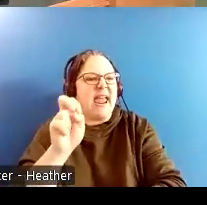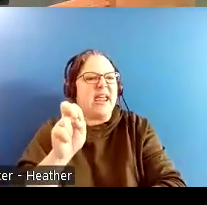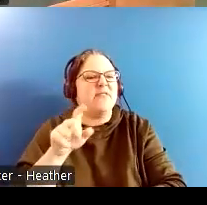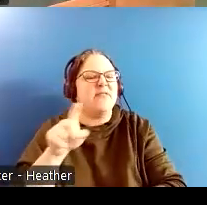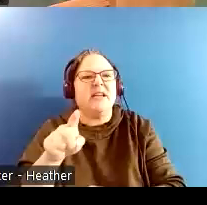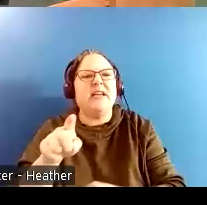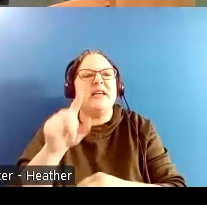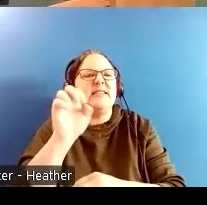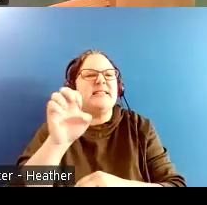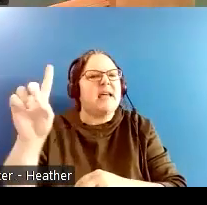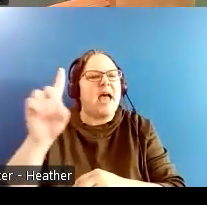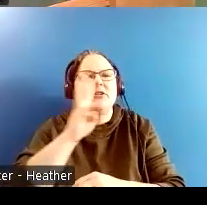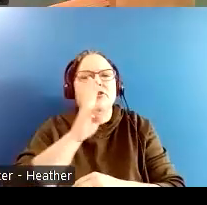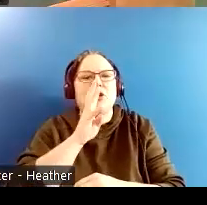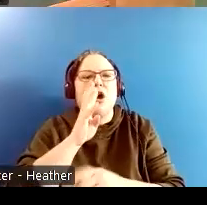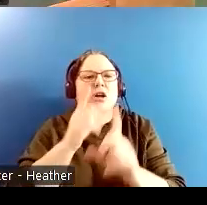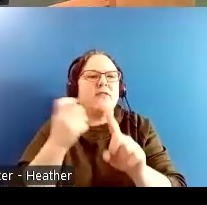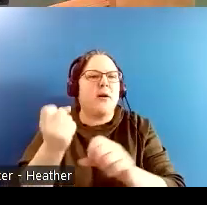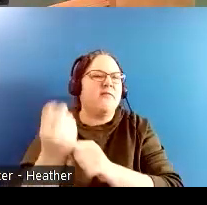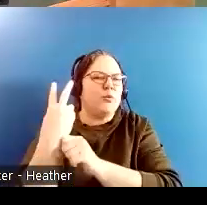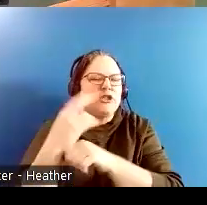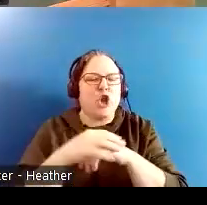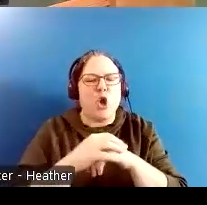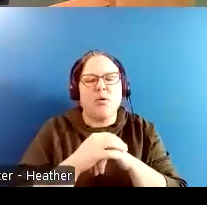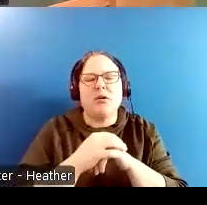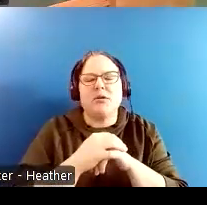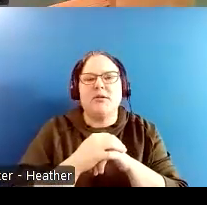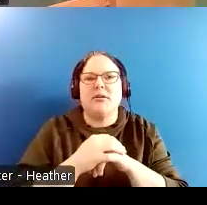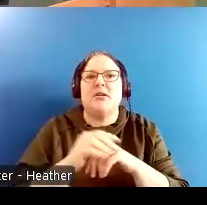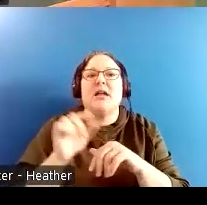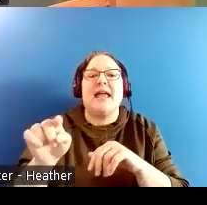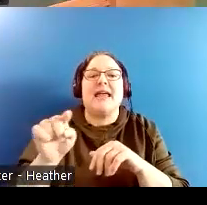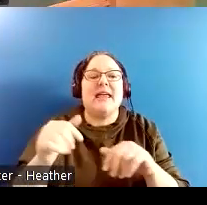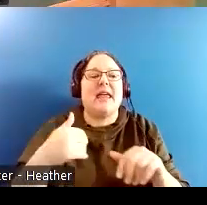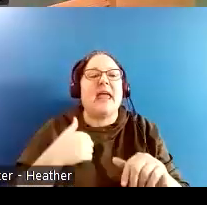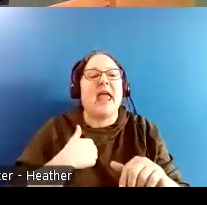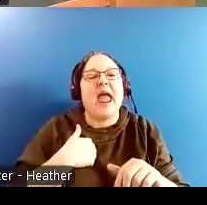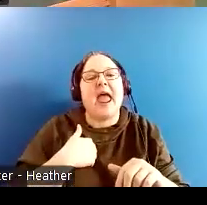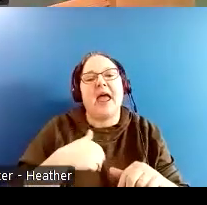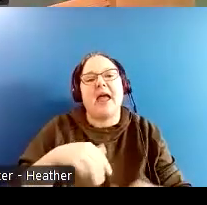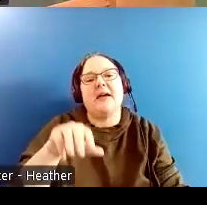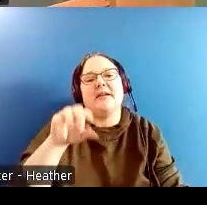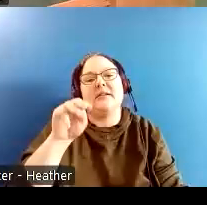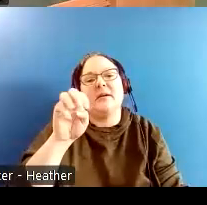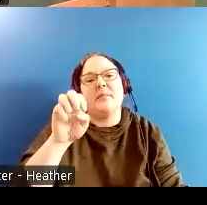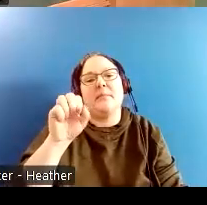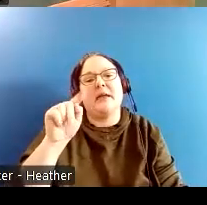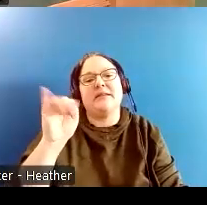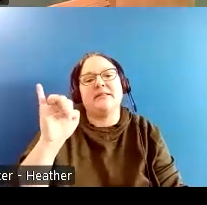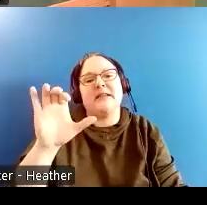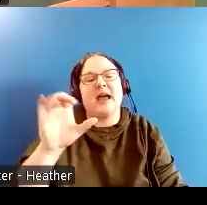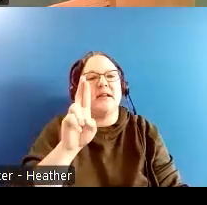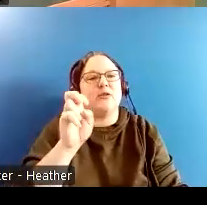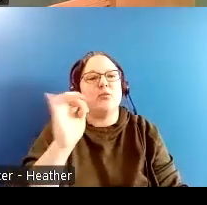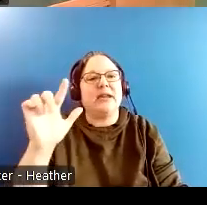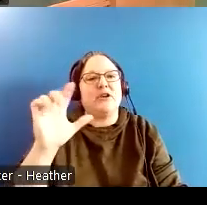Talk from a couple of years ago. And this is a fellow who had a metastatic renal cell cancer. And through an internet support group, he